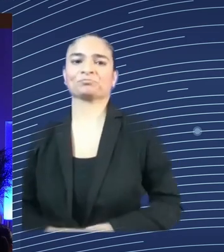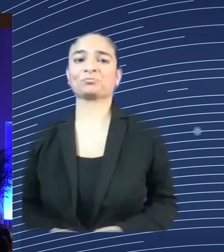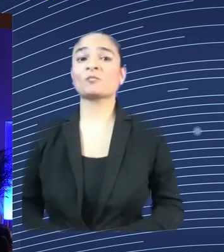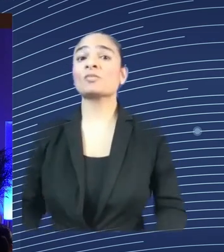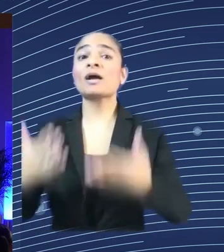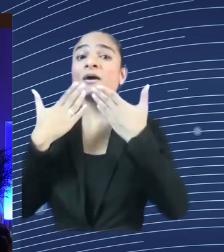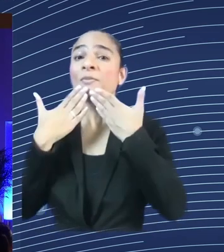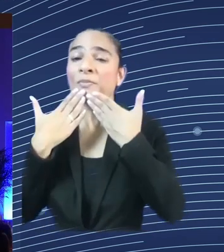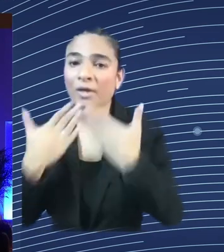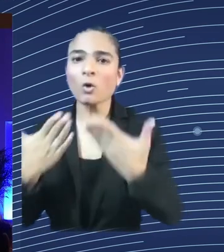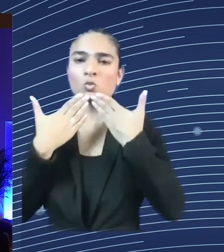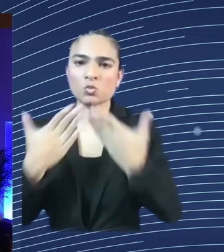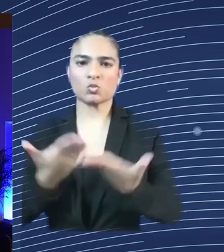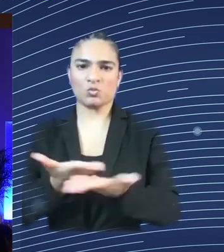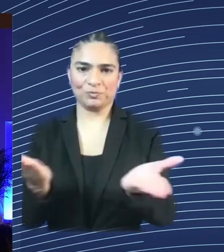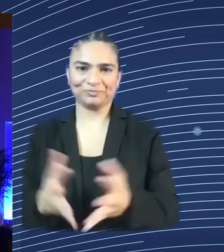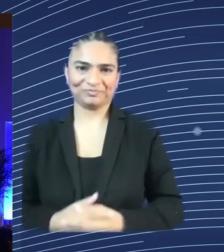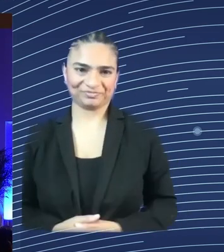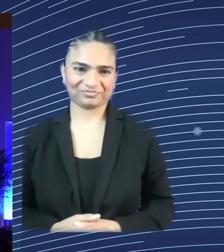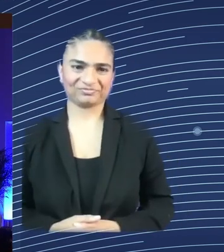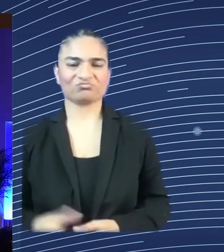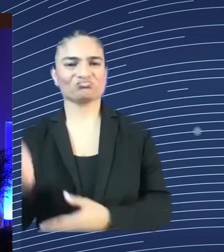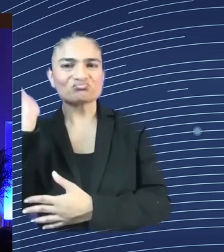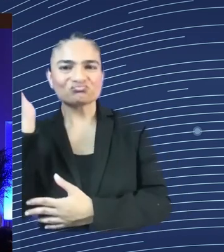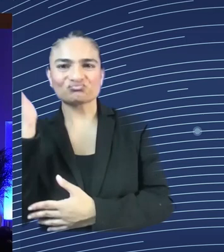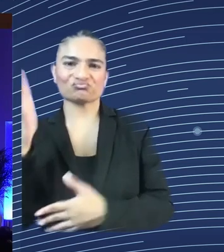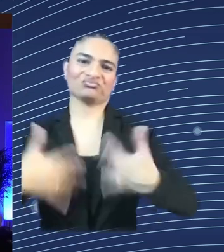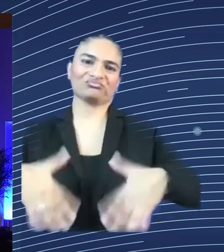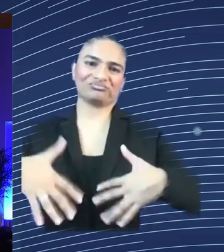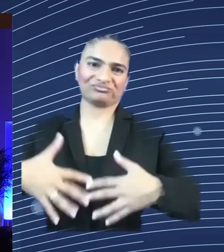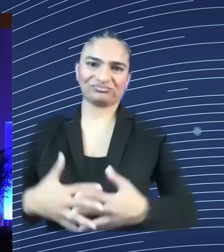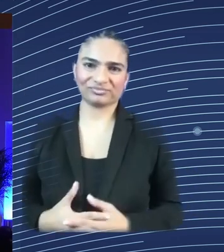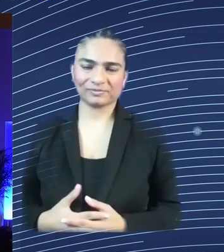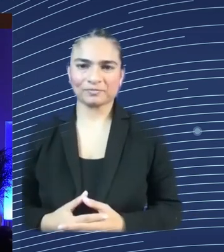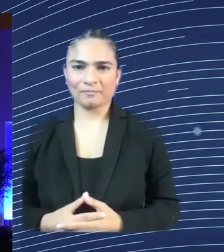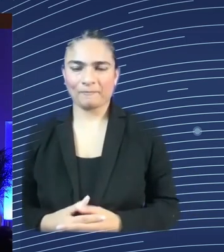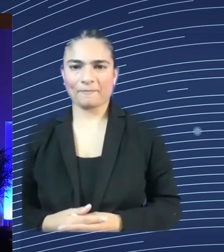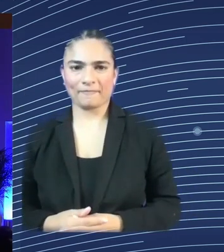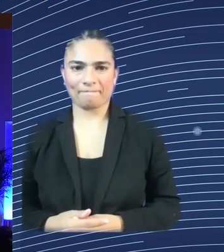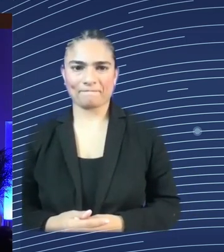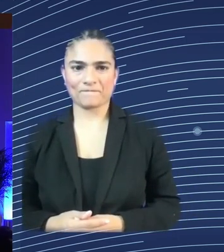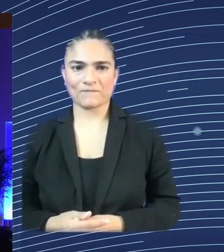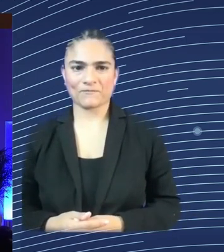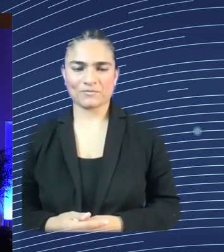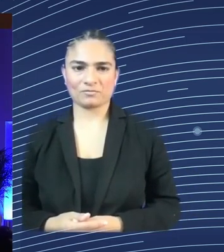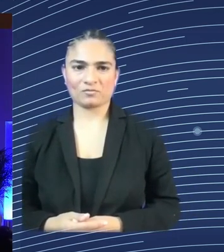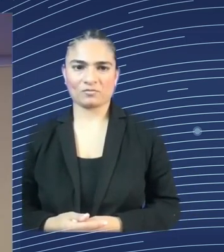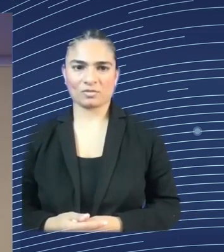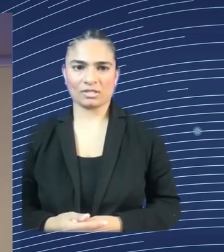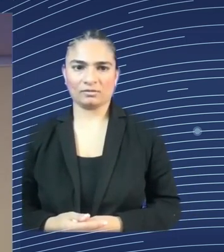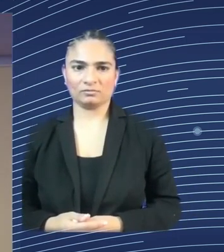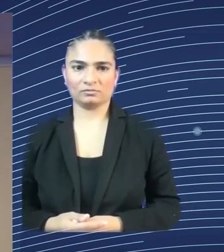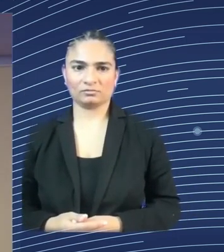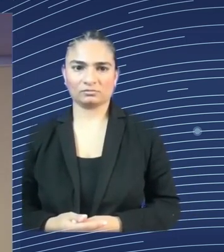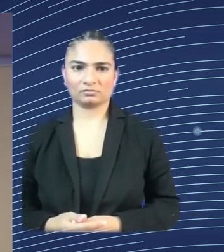encourage you to keep sending us your questions over Slido. And in the room, I prefer, but the choice is yours, that you